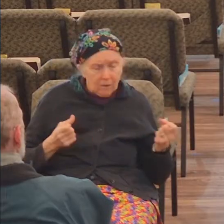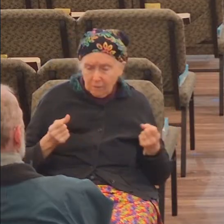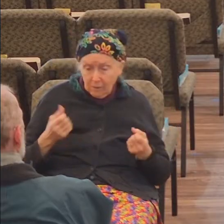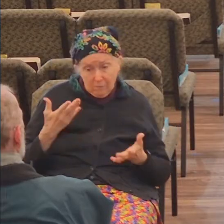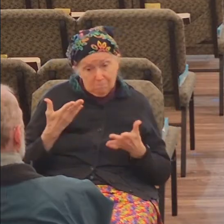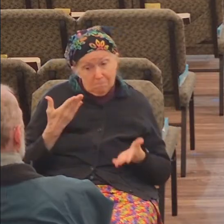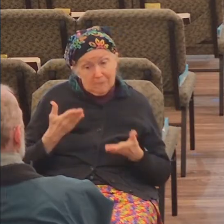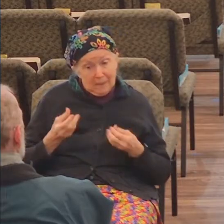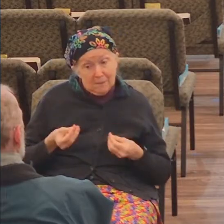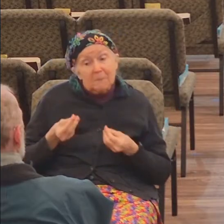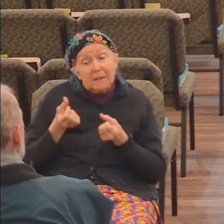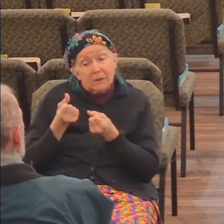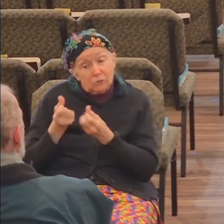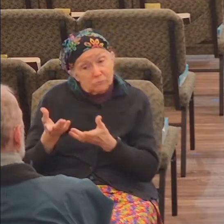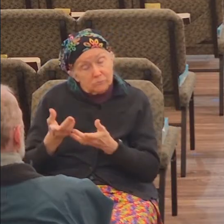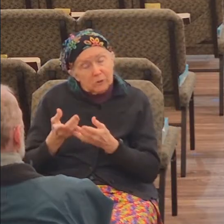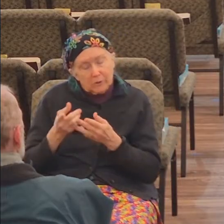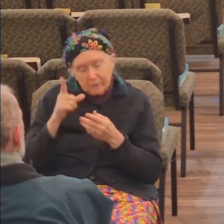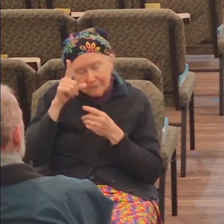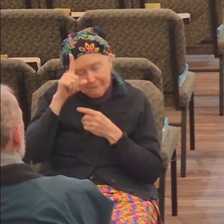Yeah.